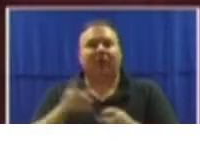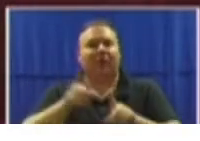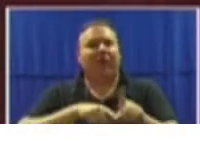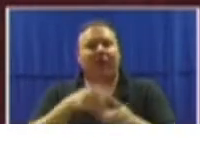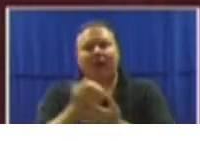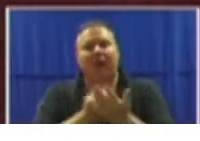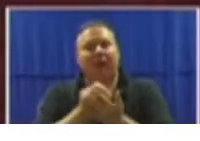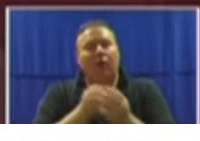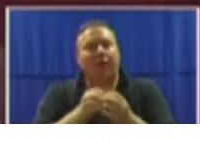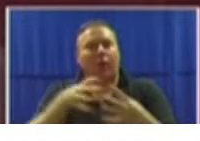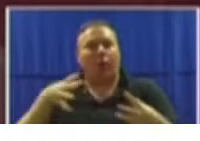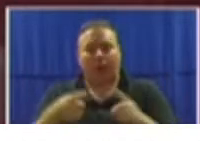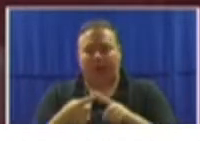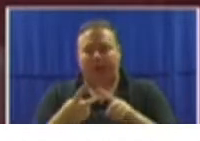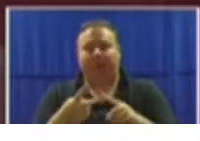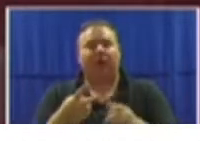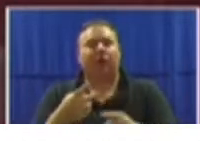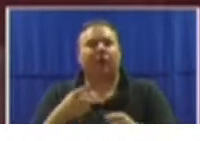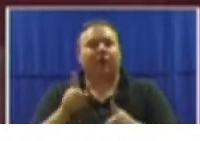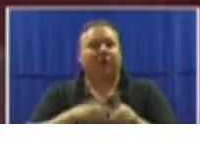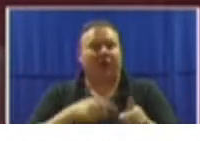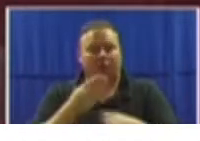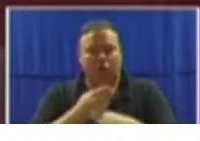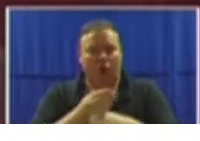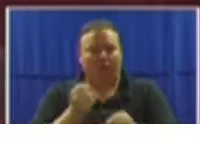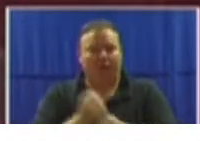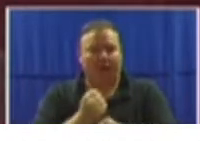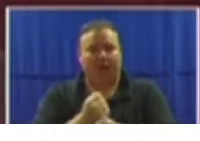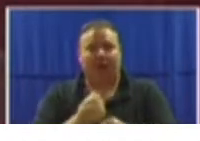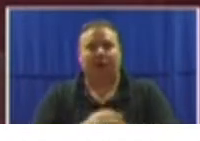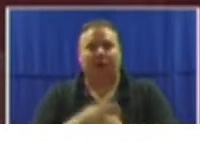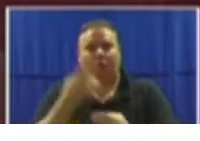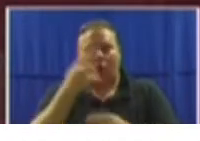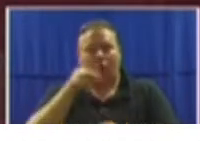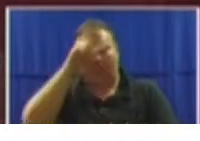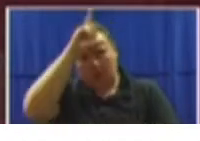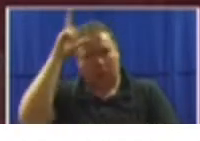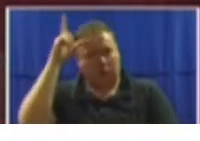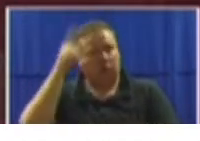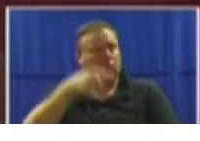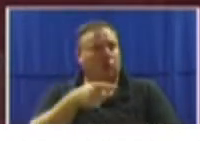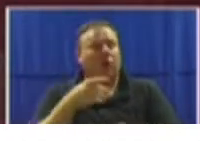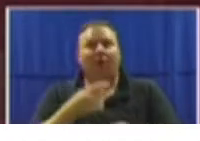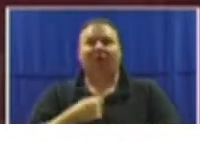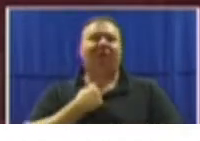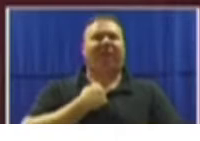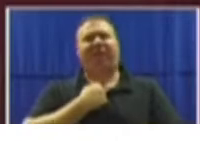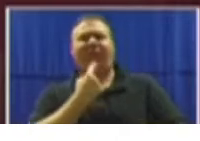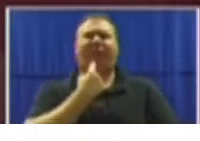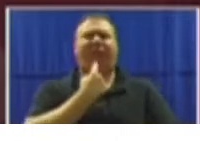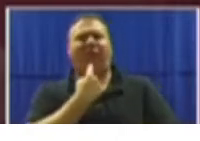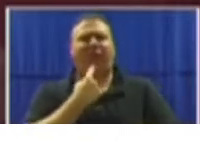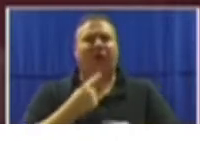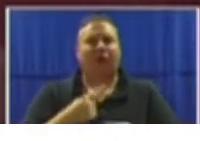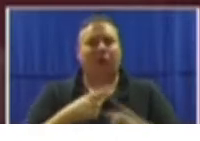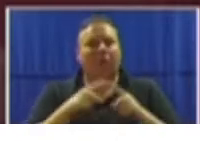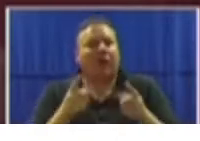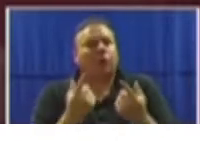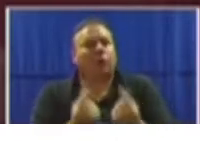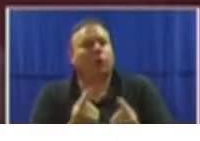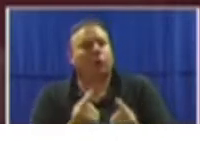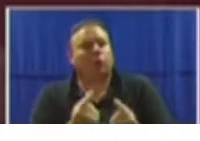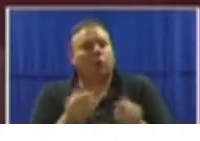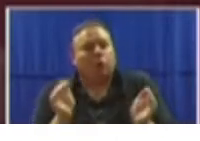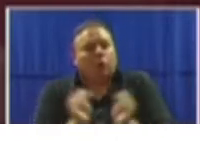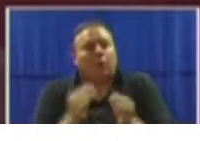economic growth, your failure with regard to job creation, the Honourable Zulu is very vocal, always. But But what did she do in terms of